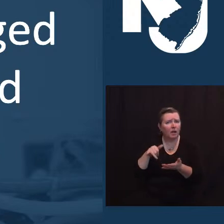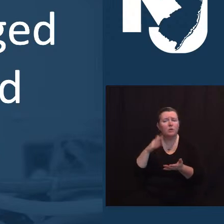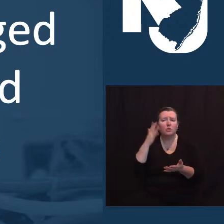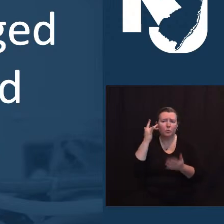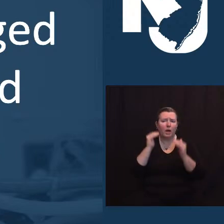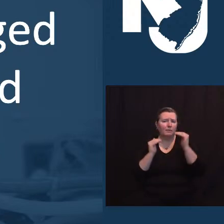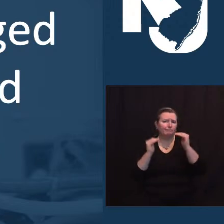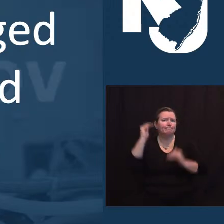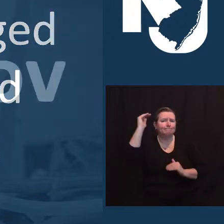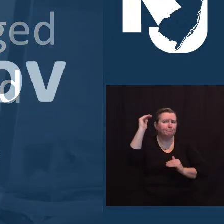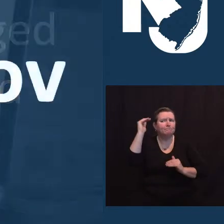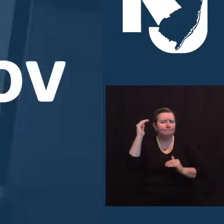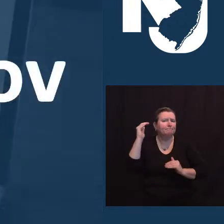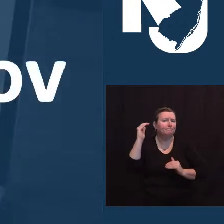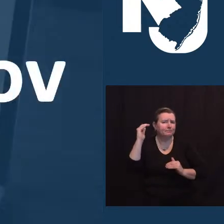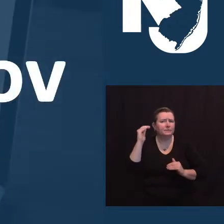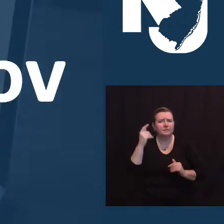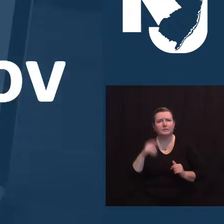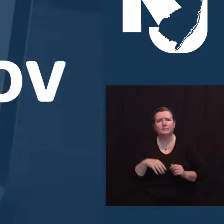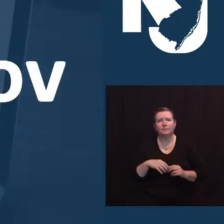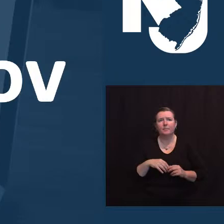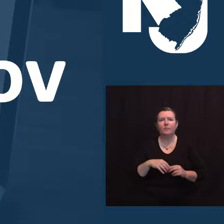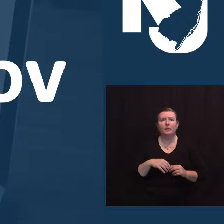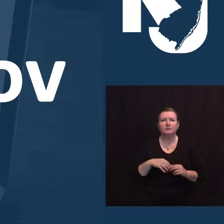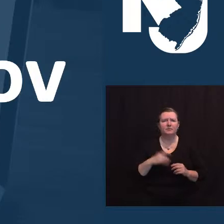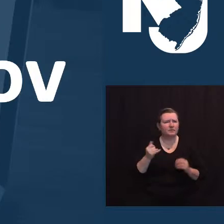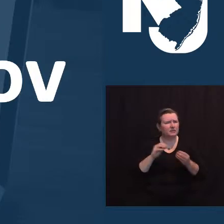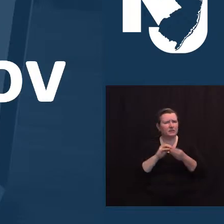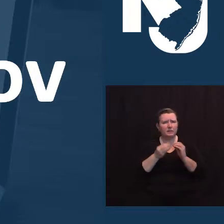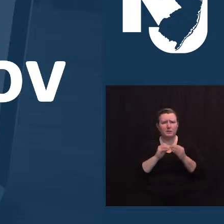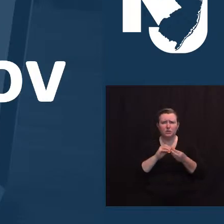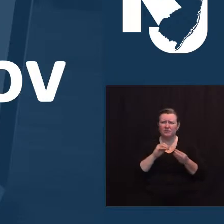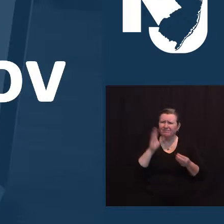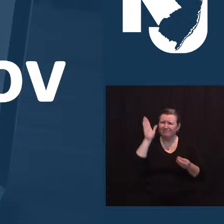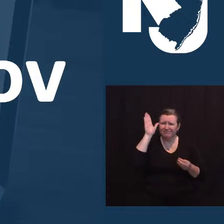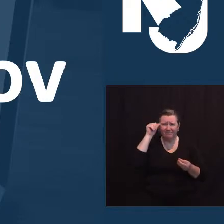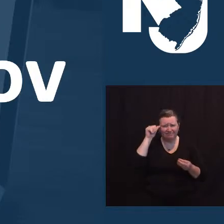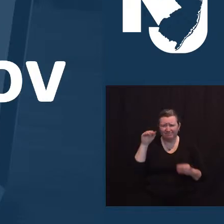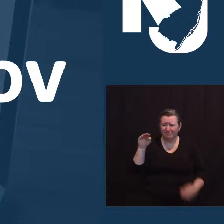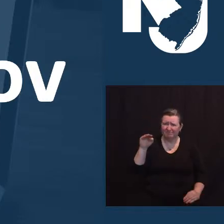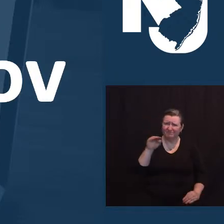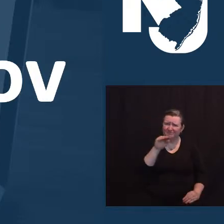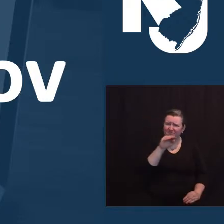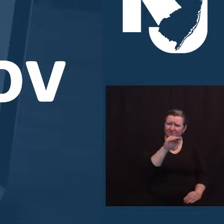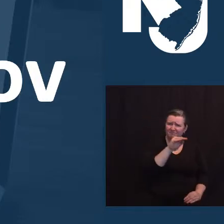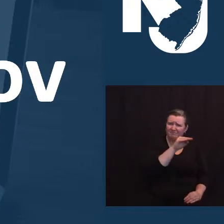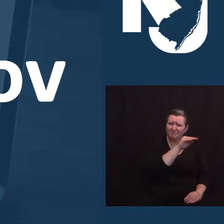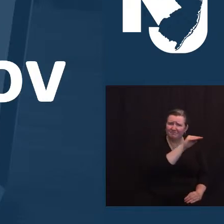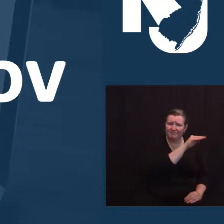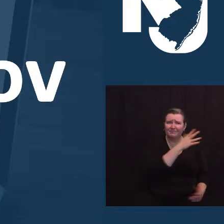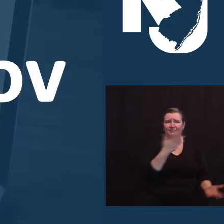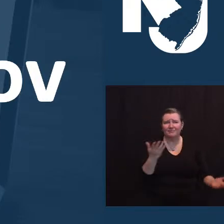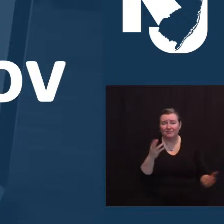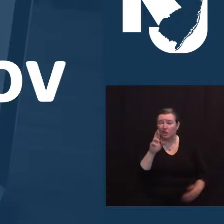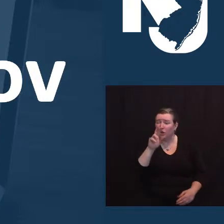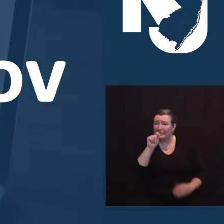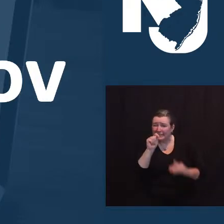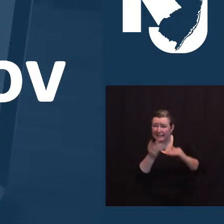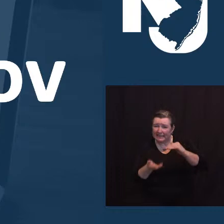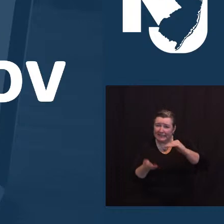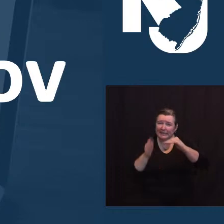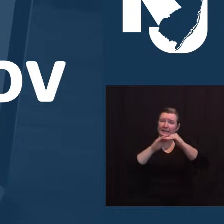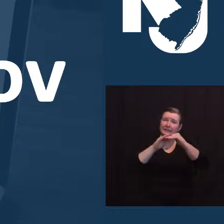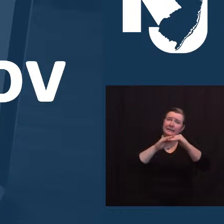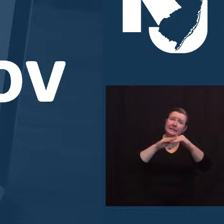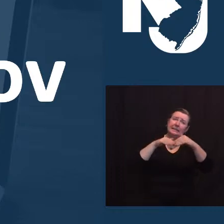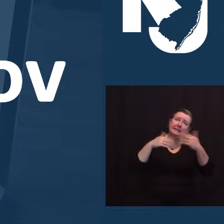Again, given the stubbornness of our case numbers and the increases in the rate of transmissions, the numbers overall, the plateauing overall, are